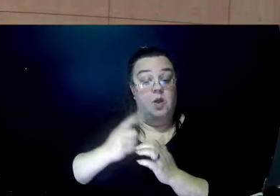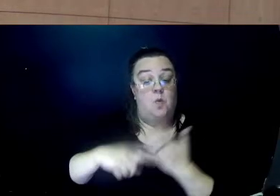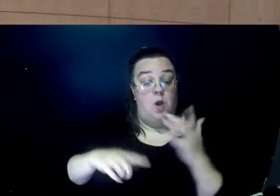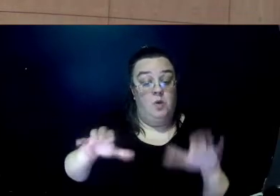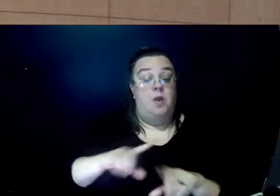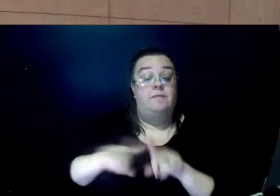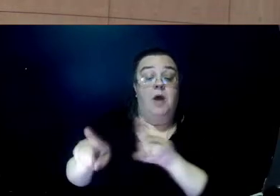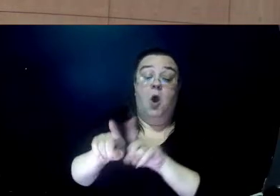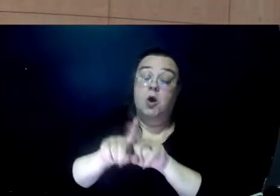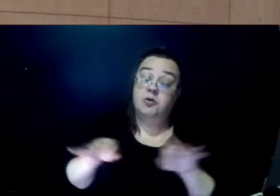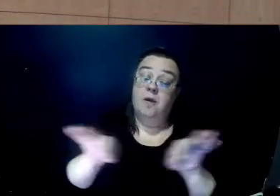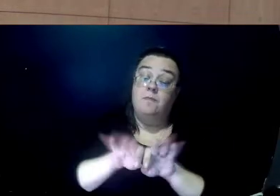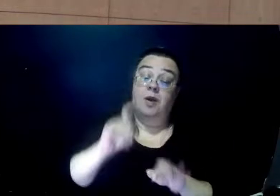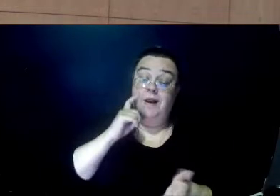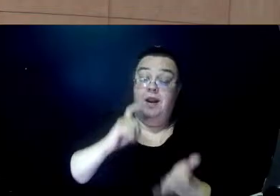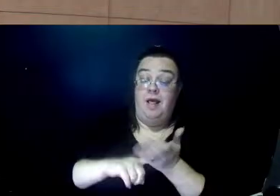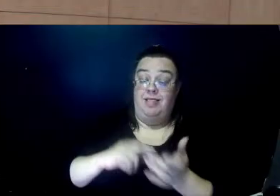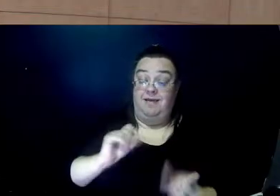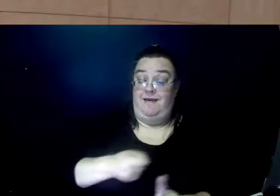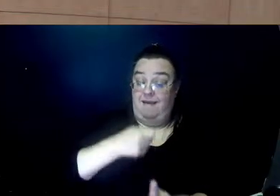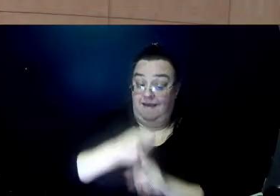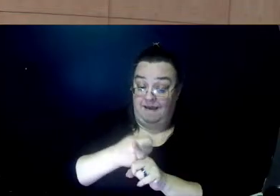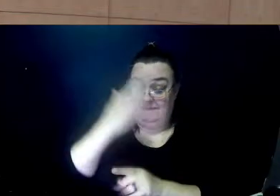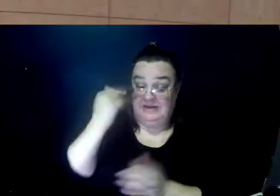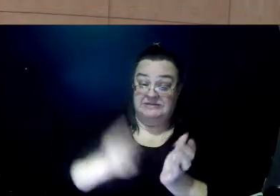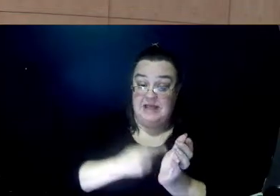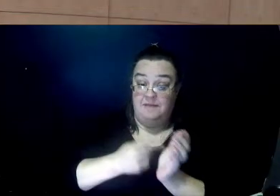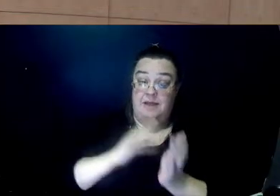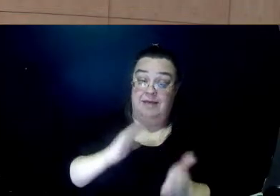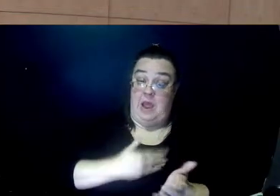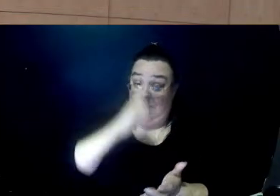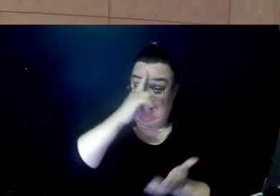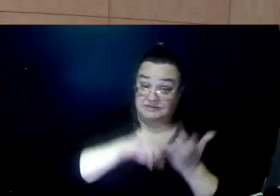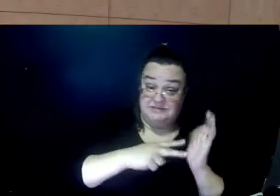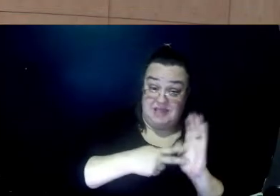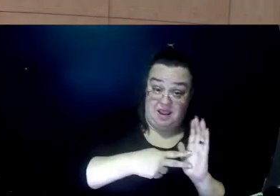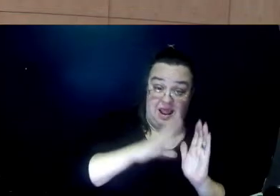impact, because sometimes our intent and our impact are not the same.